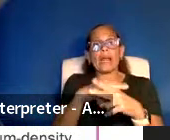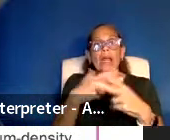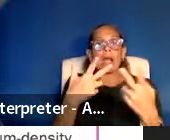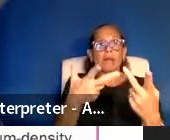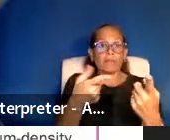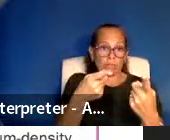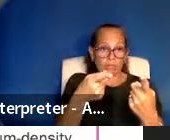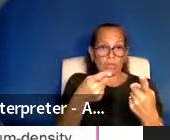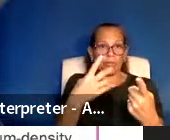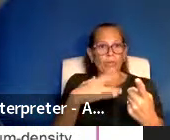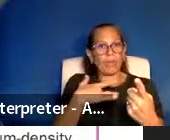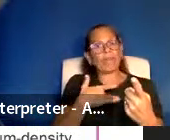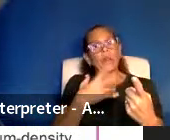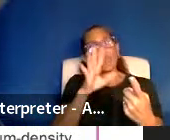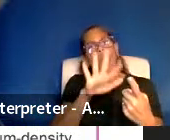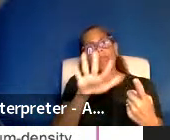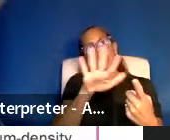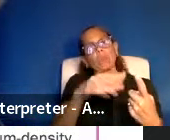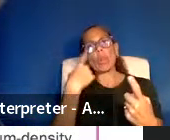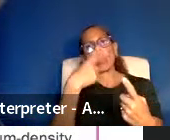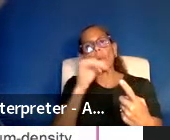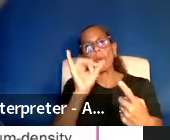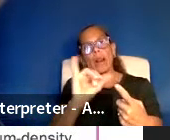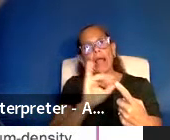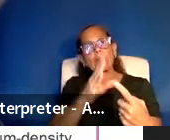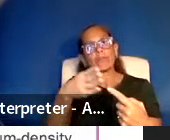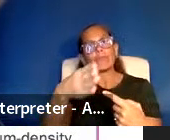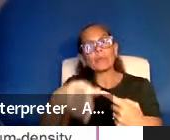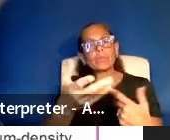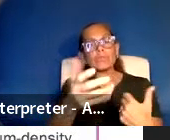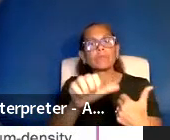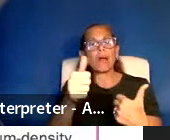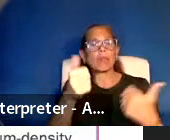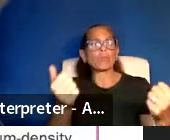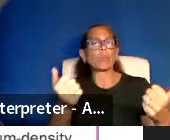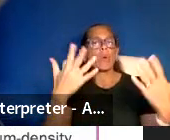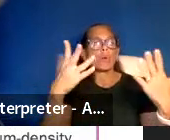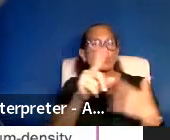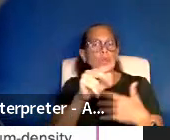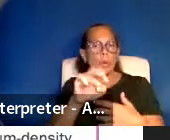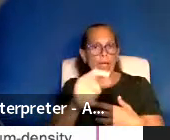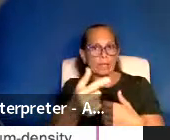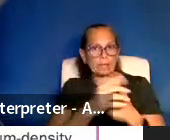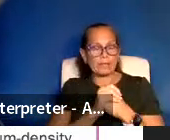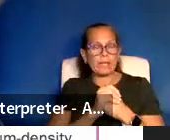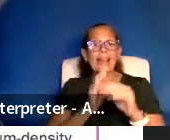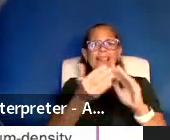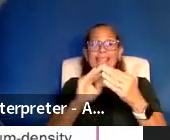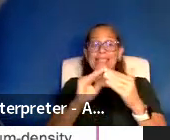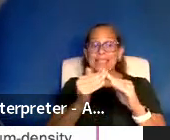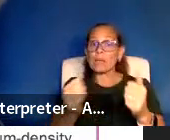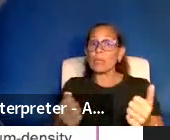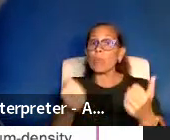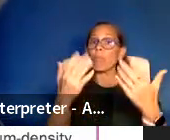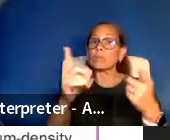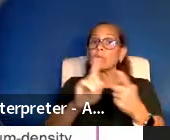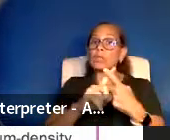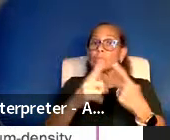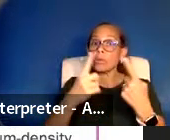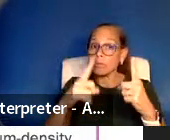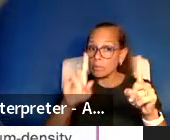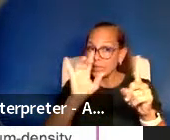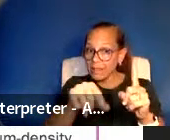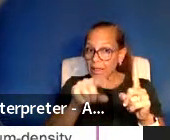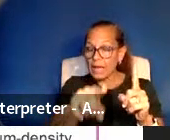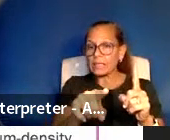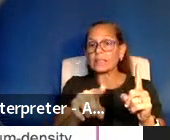slide provides a sense of what this area could look like in the future under the proposed zoning. The city's proposal to accomplish this vision